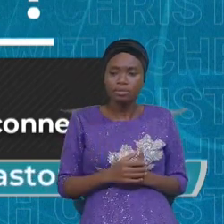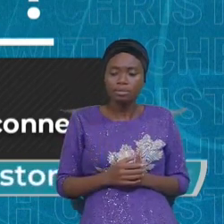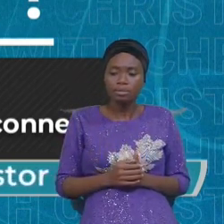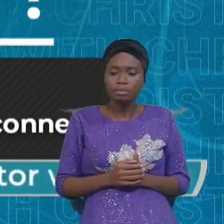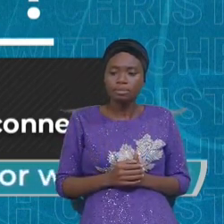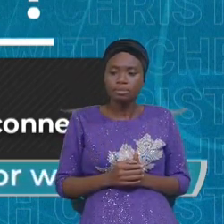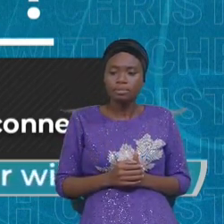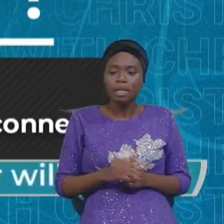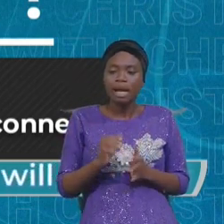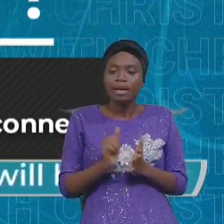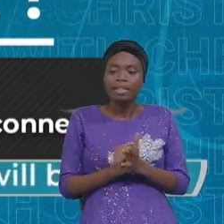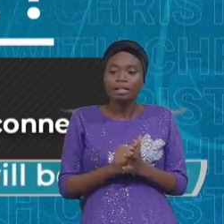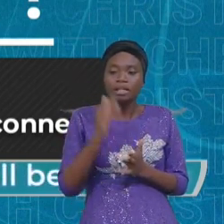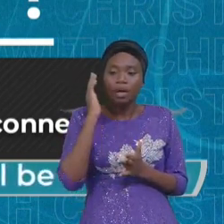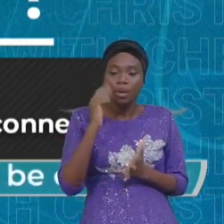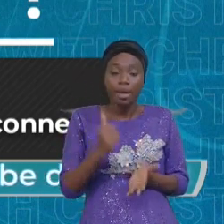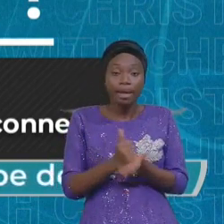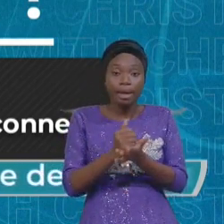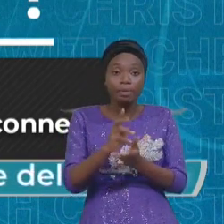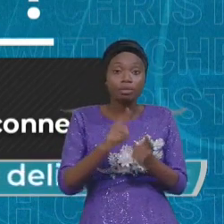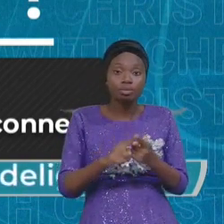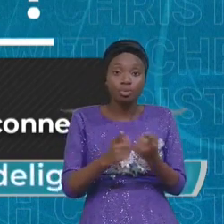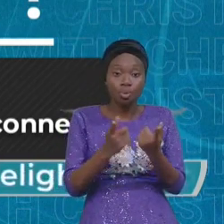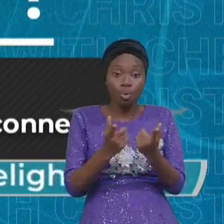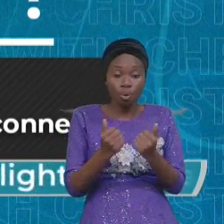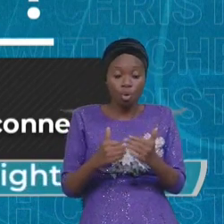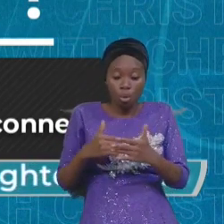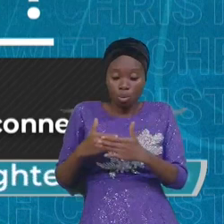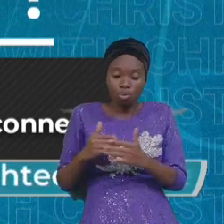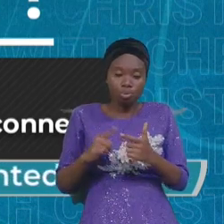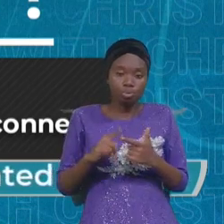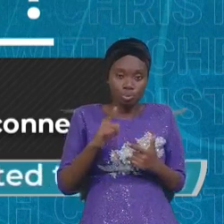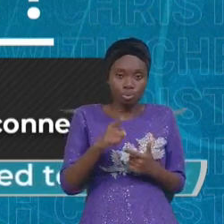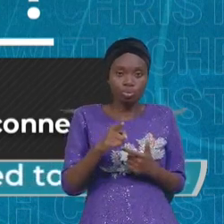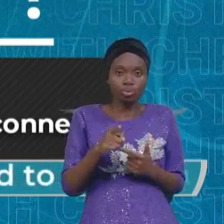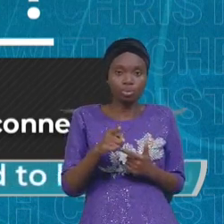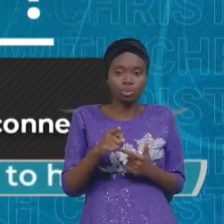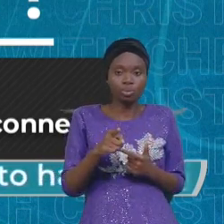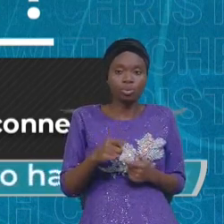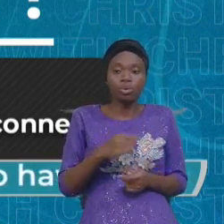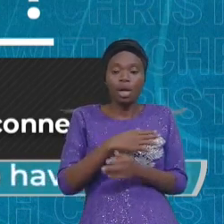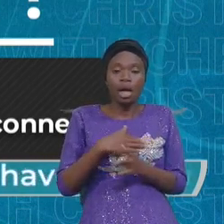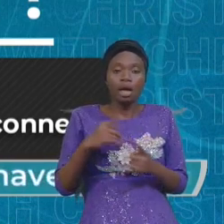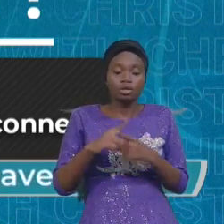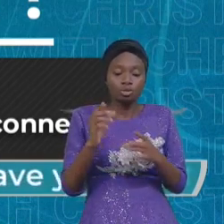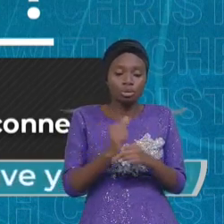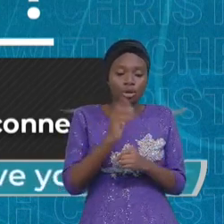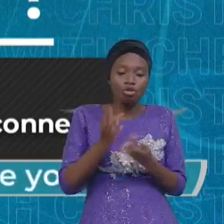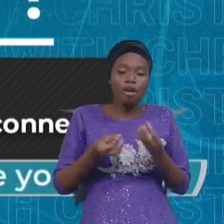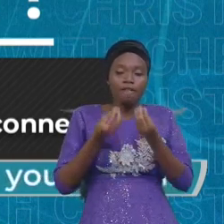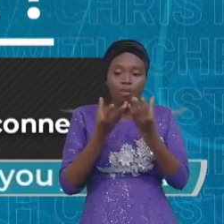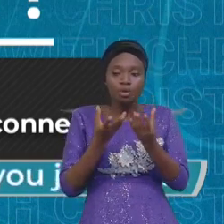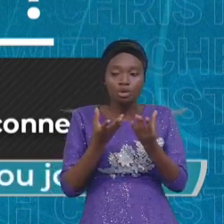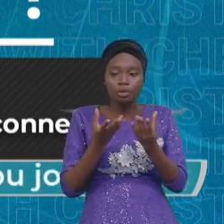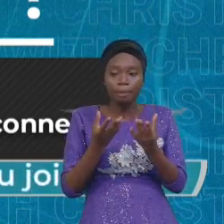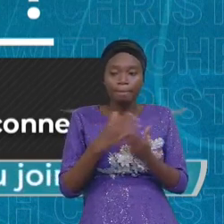That will help them to come closer to you and take your detail. Please